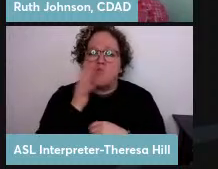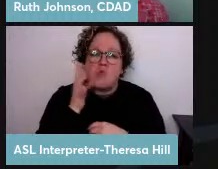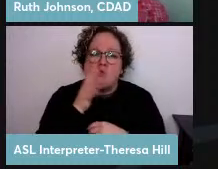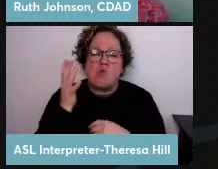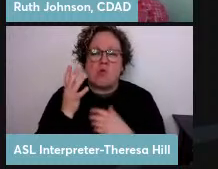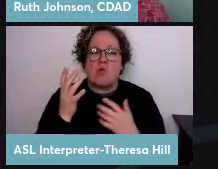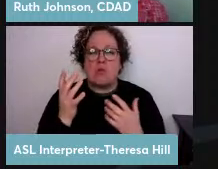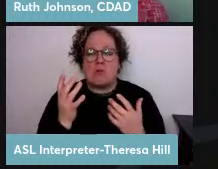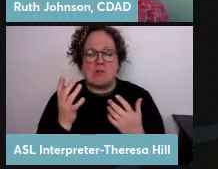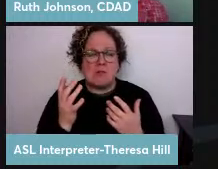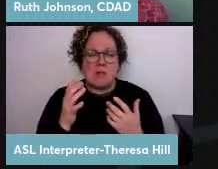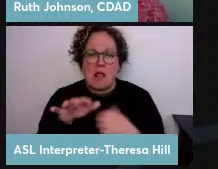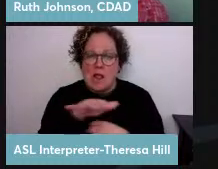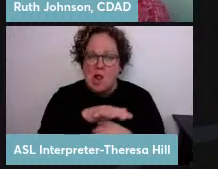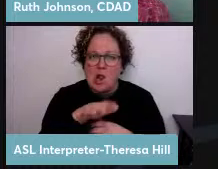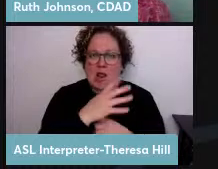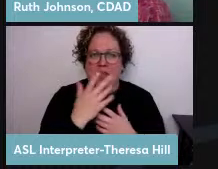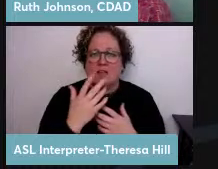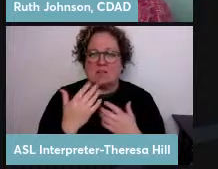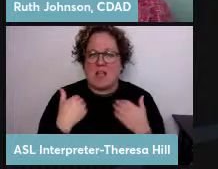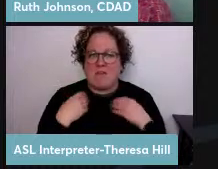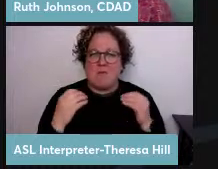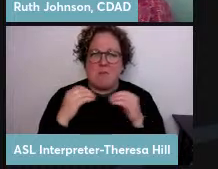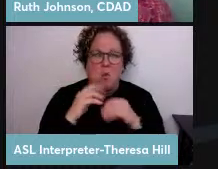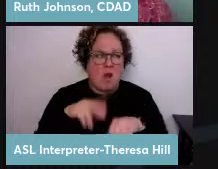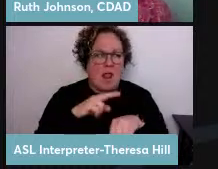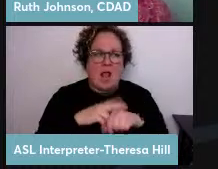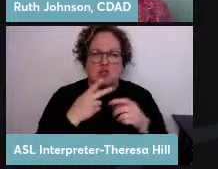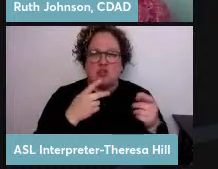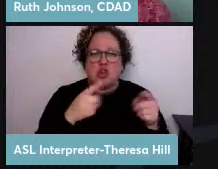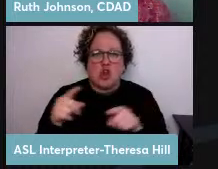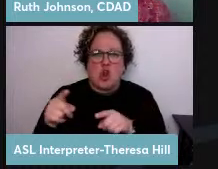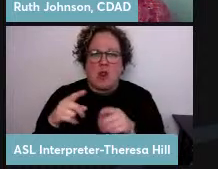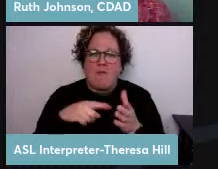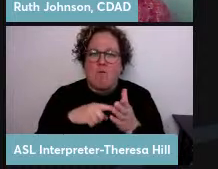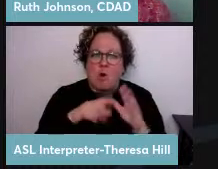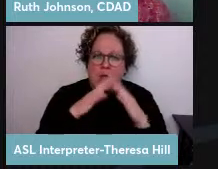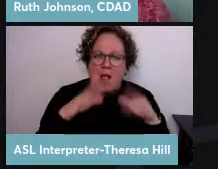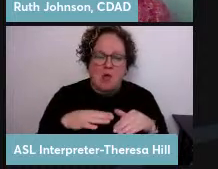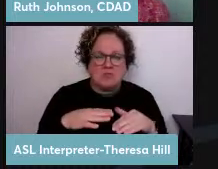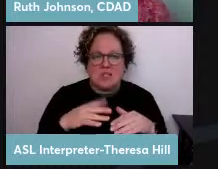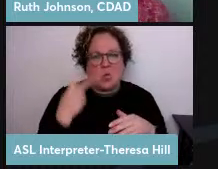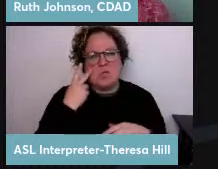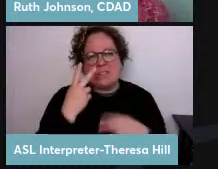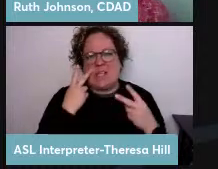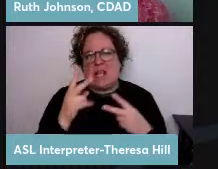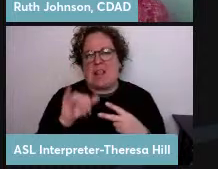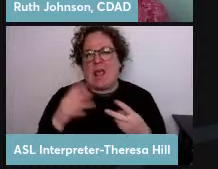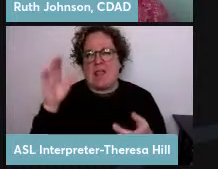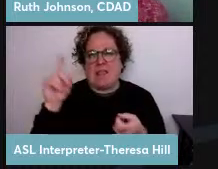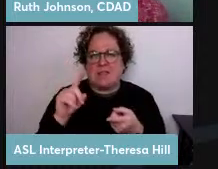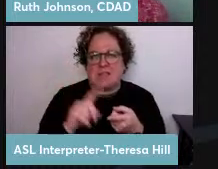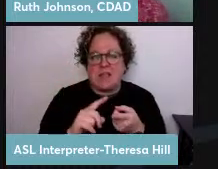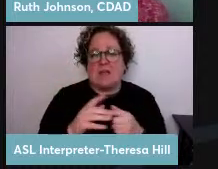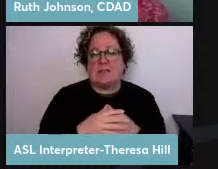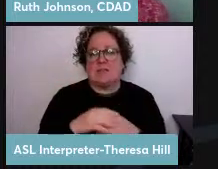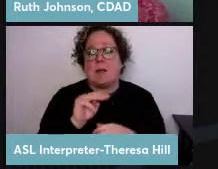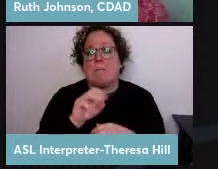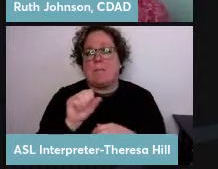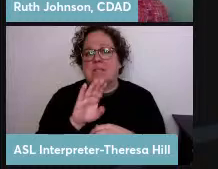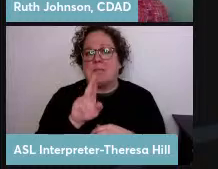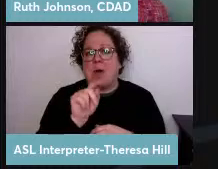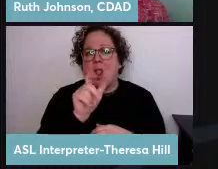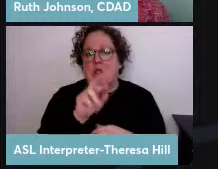naturally occurring affordable housing. And we're seeing that less and less. And just drawing on Ms. Butler's comment, she talked